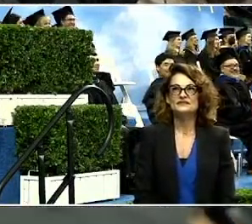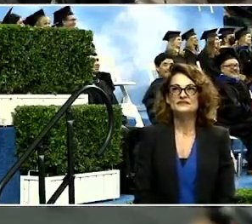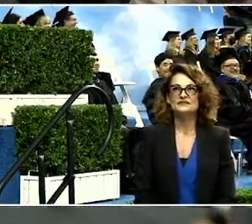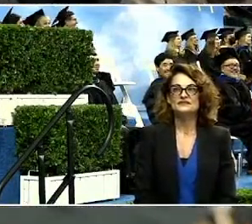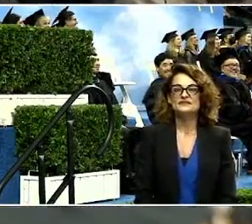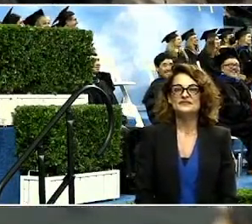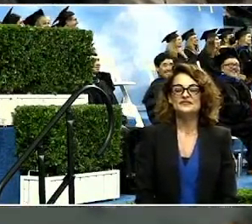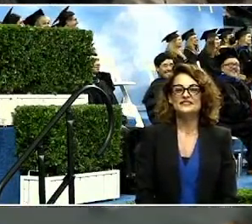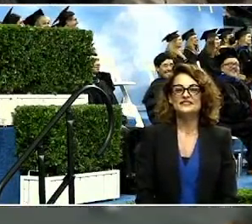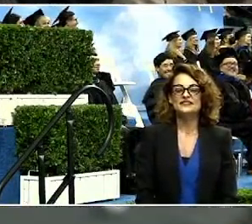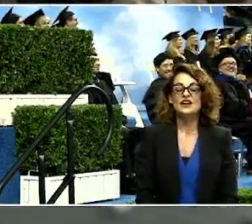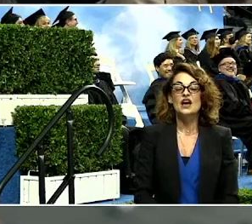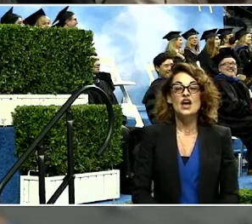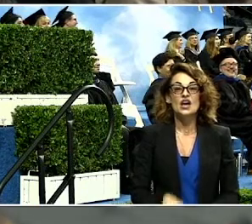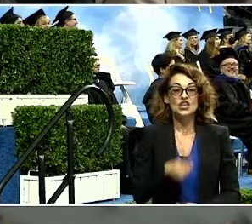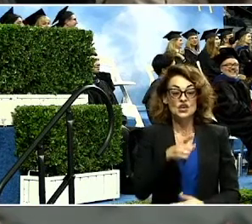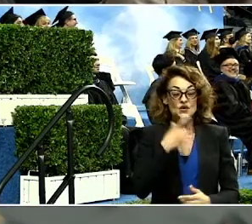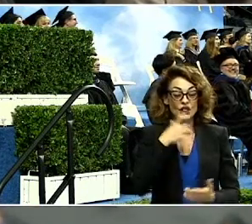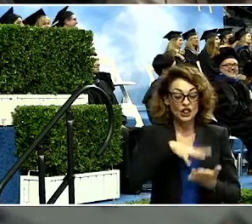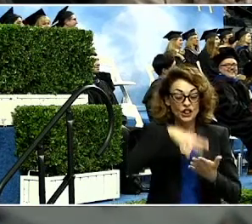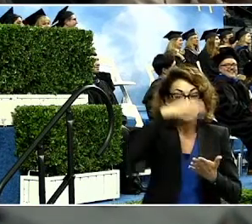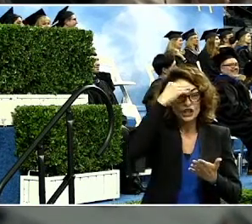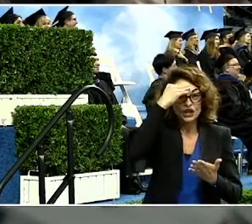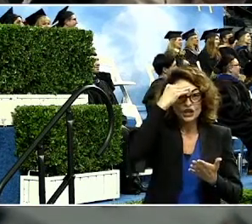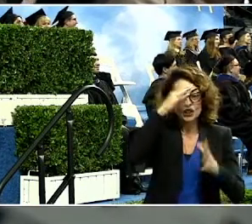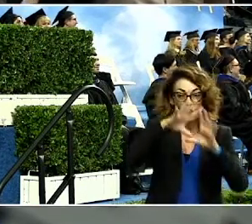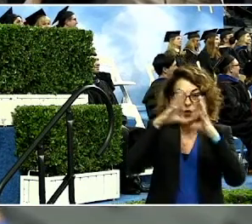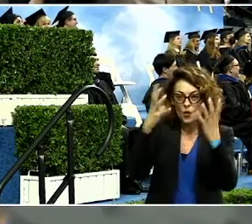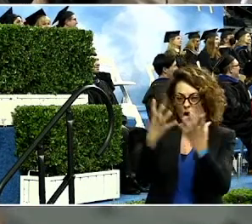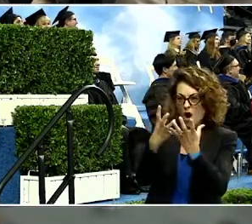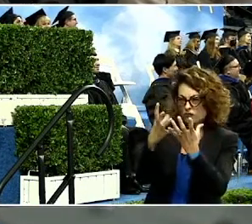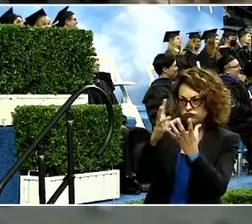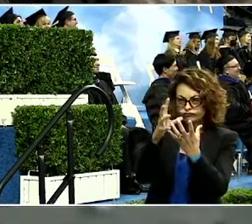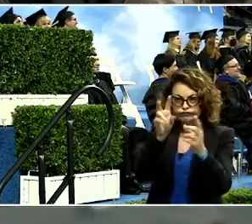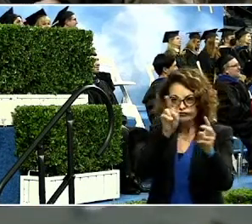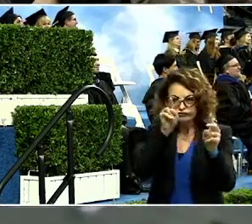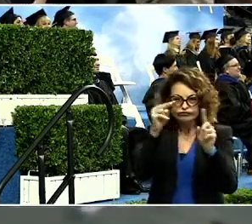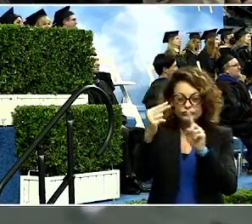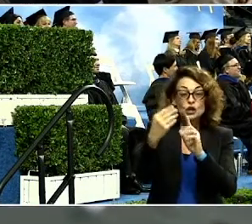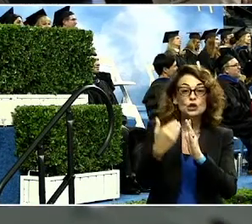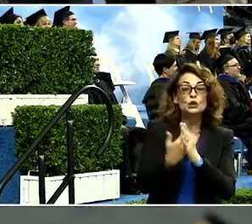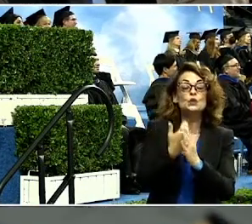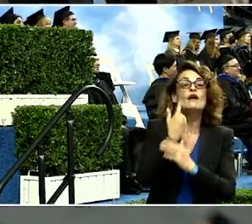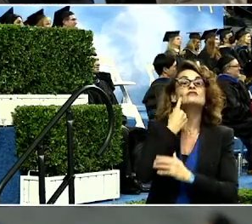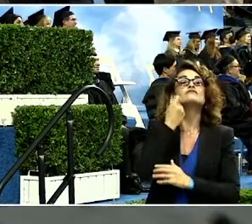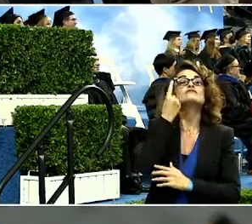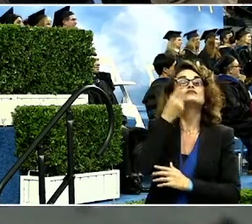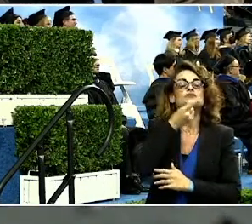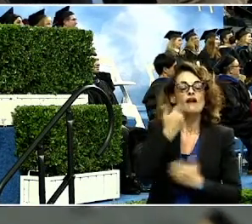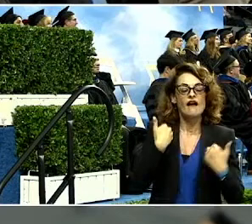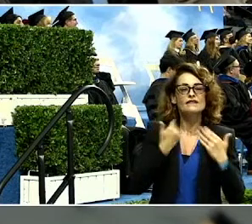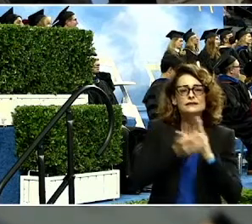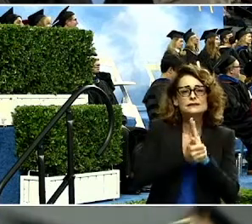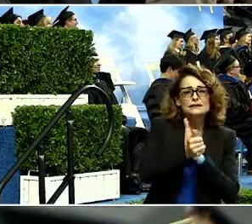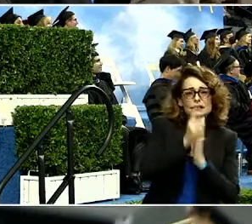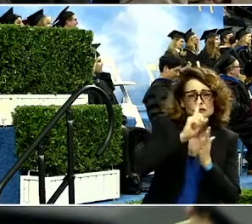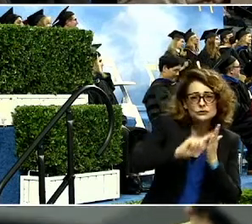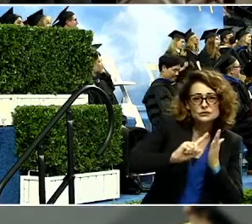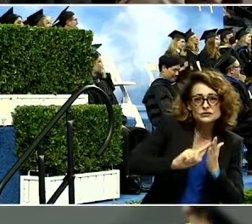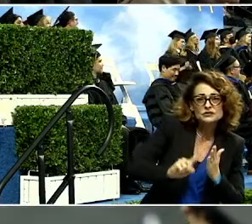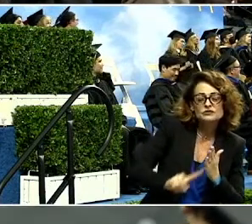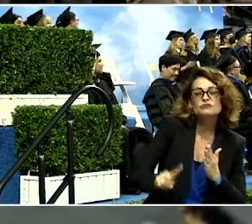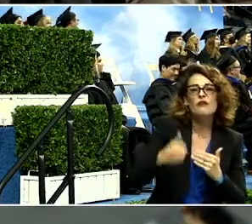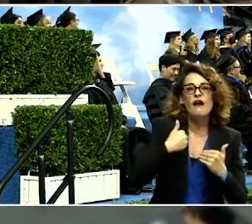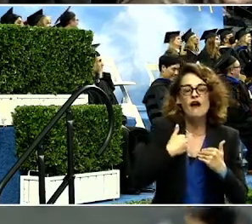You have learned to look at the world through a new lens of understanding. You have the research skills, the cultural